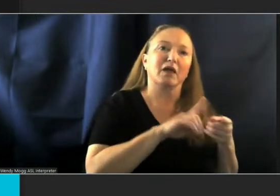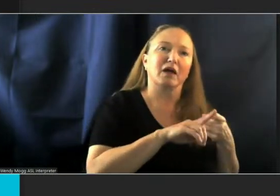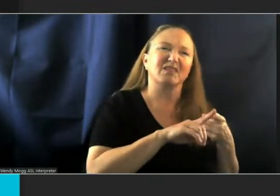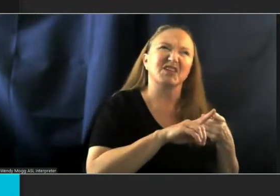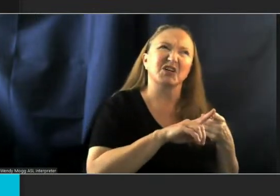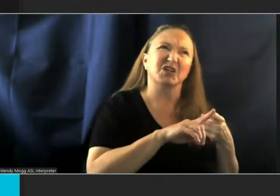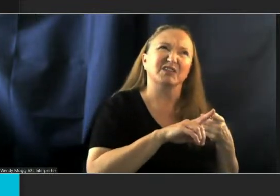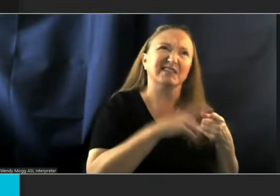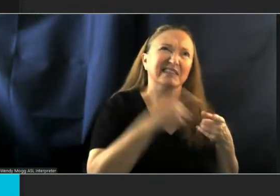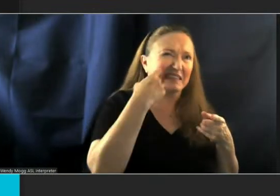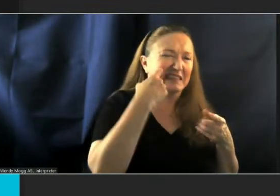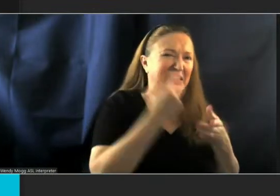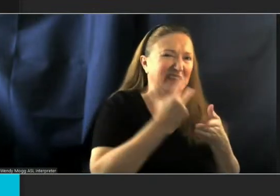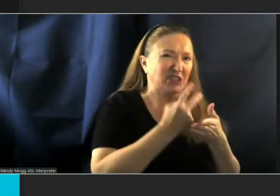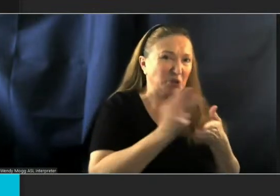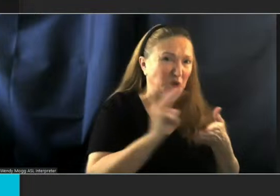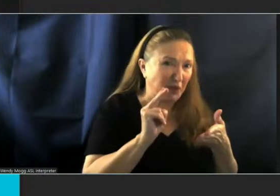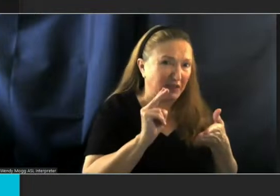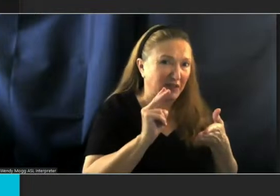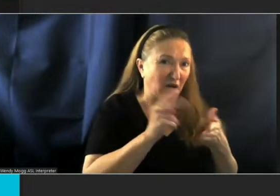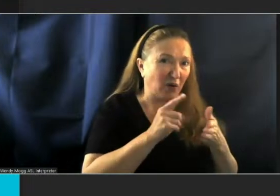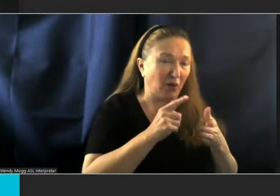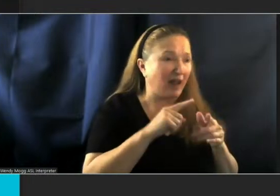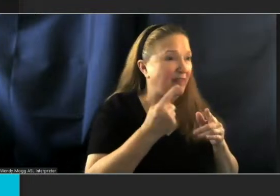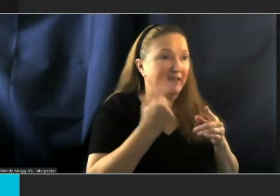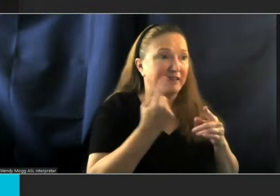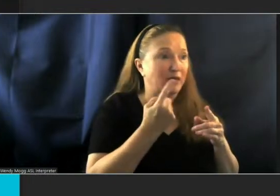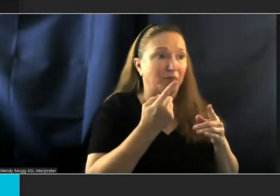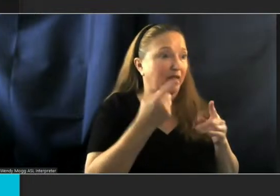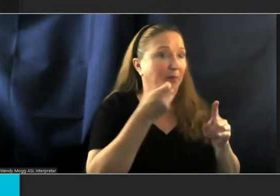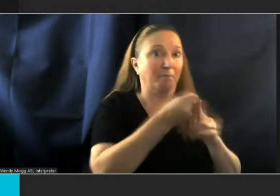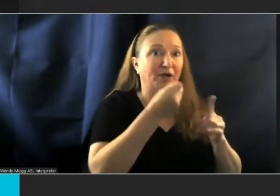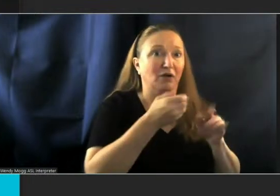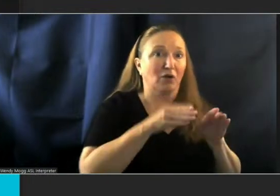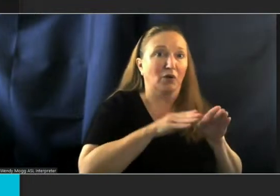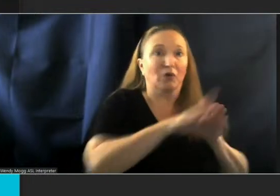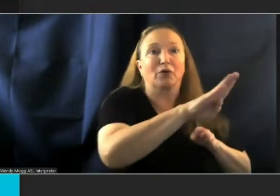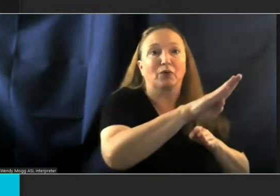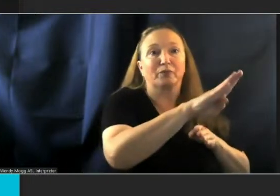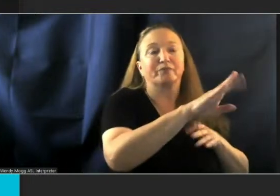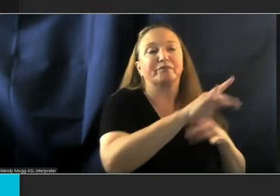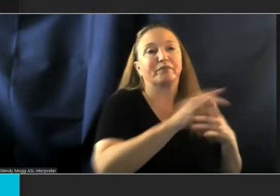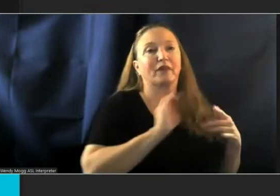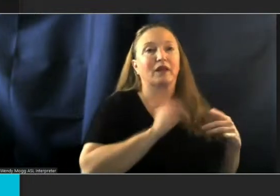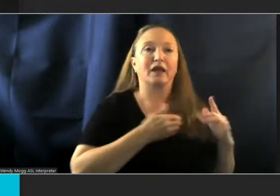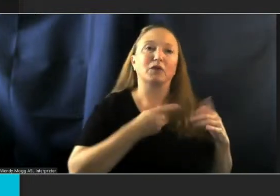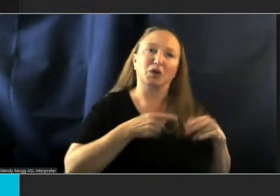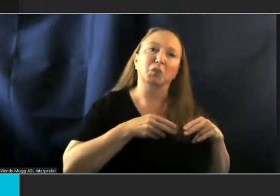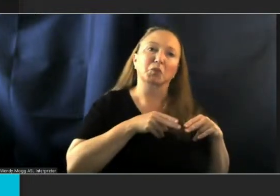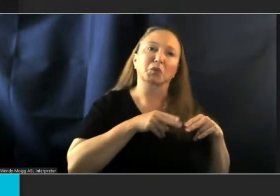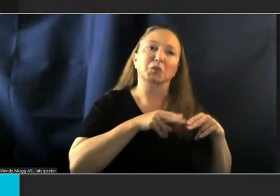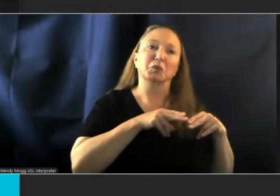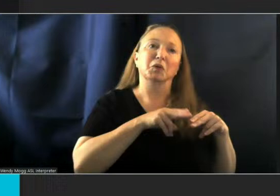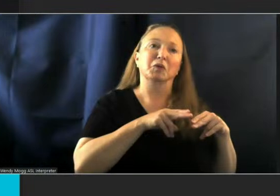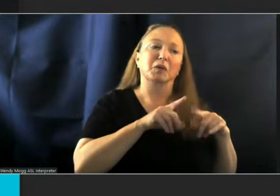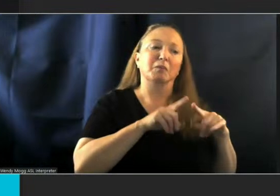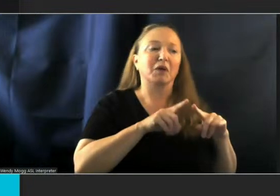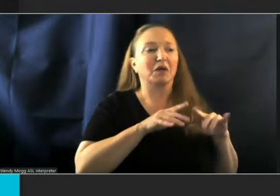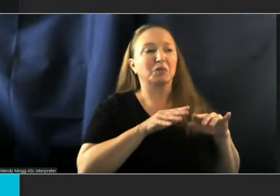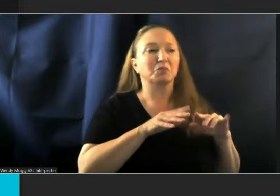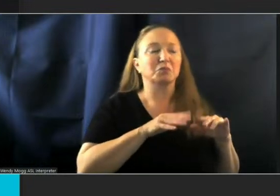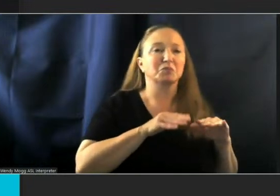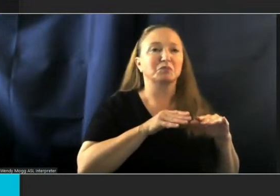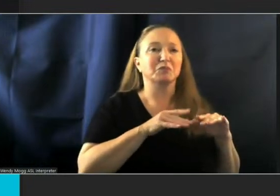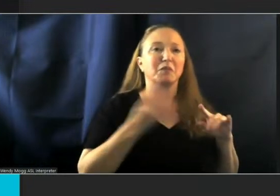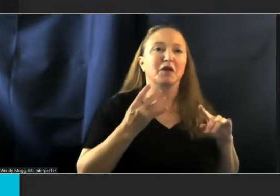weeks ago? And then something different started happening. So our cases were rising about 2 months ago, but they were staying at about 4 a